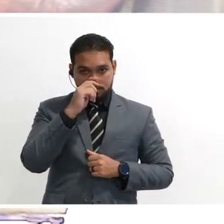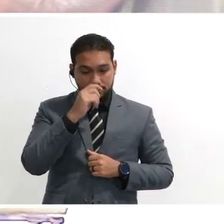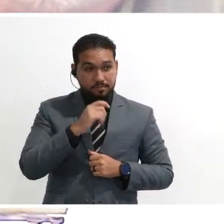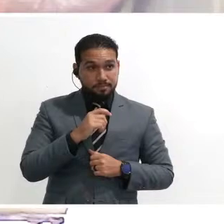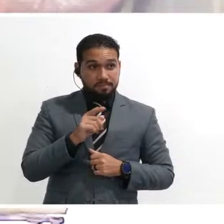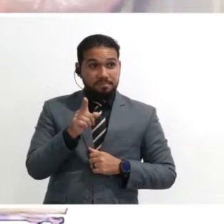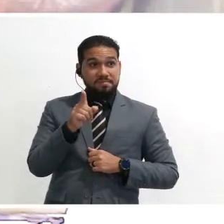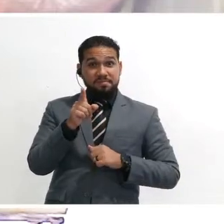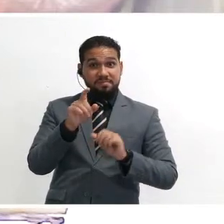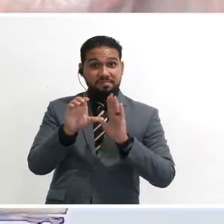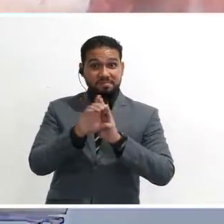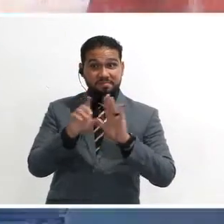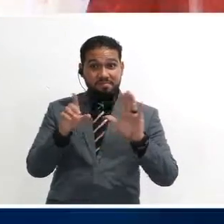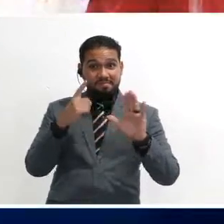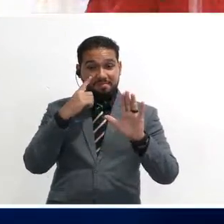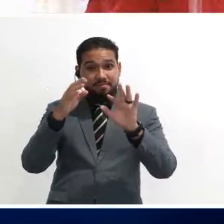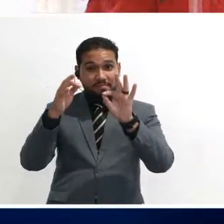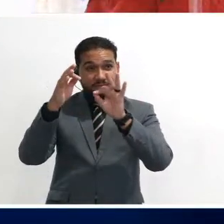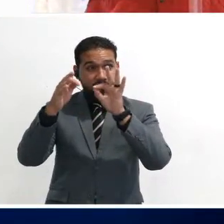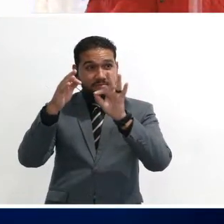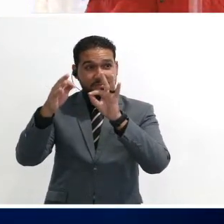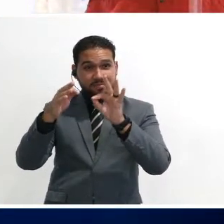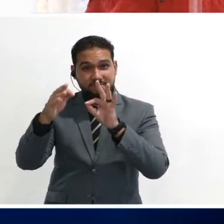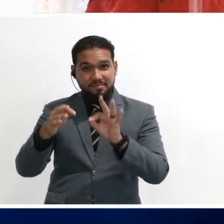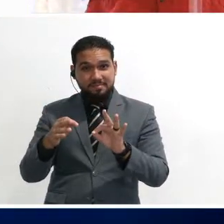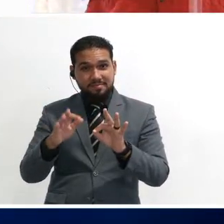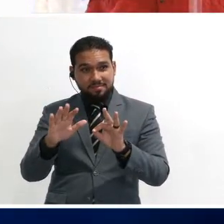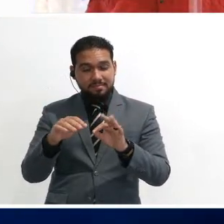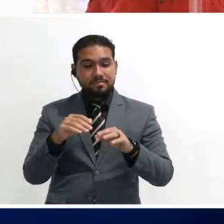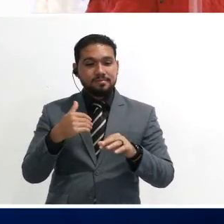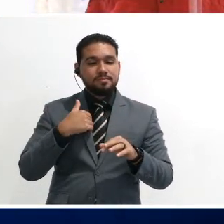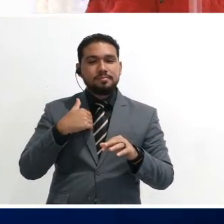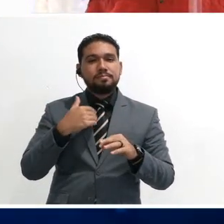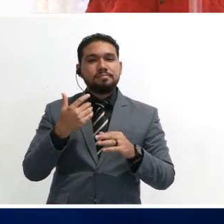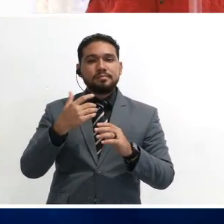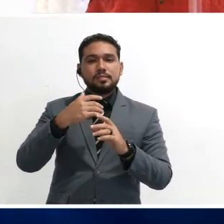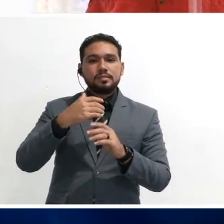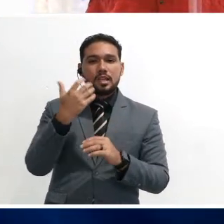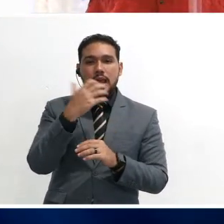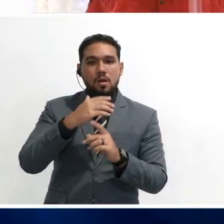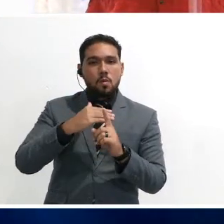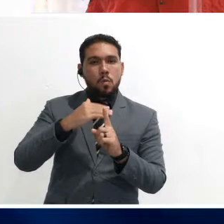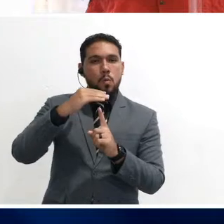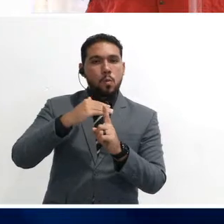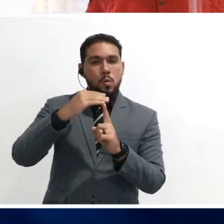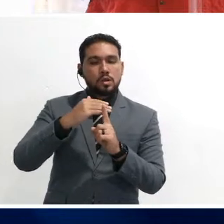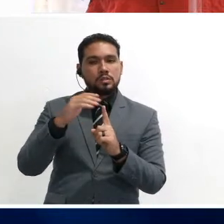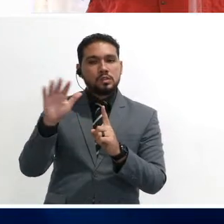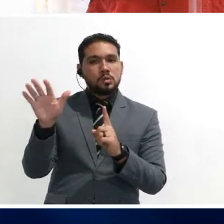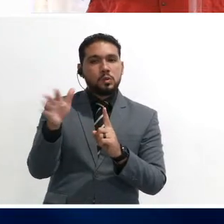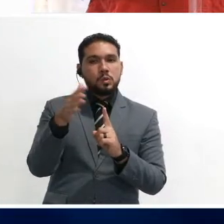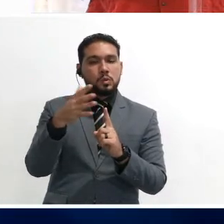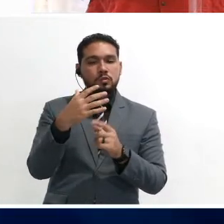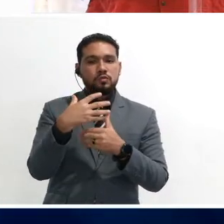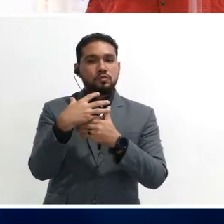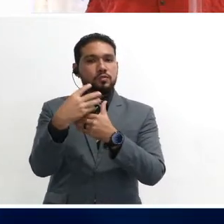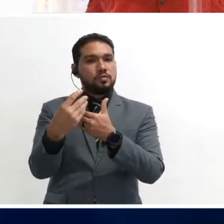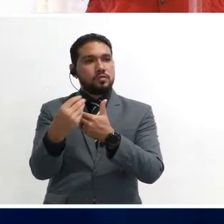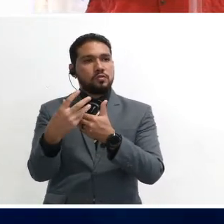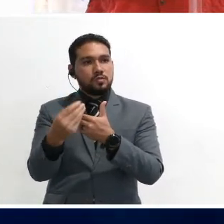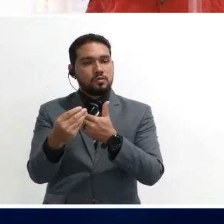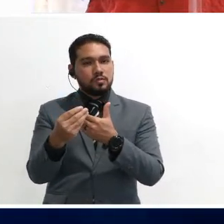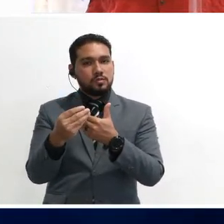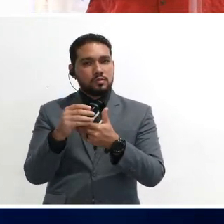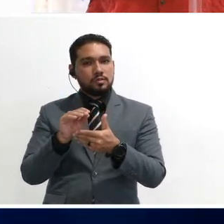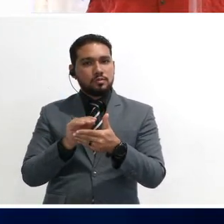for a fan-out wafer-level package, you can either do the process that I just described, which is called chips first.